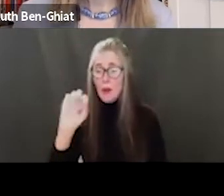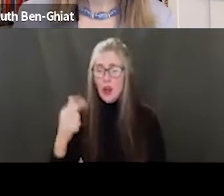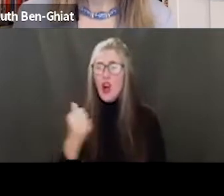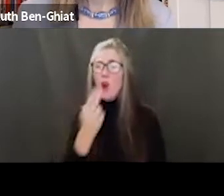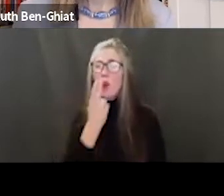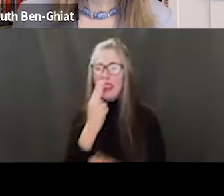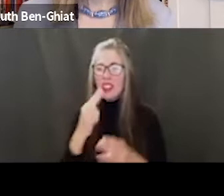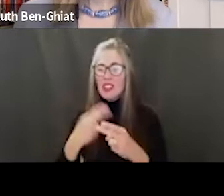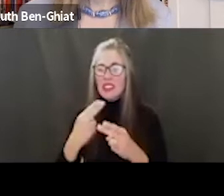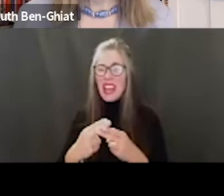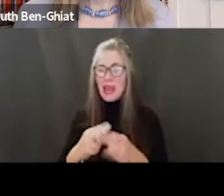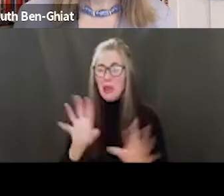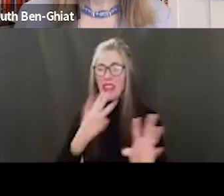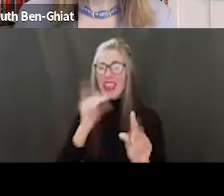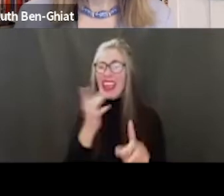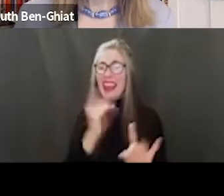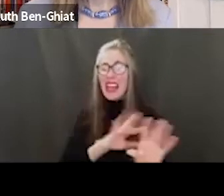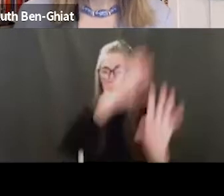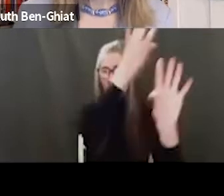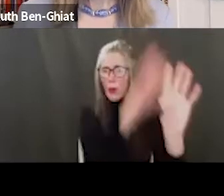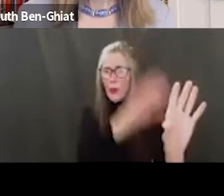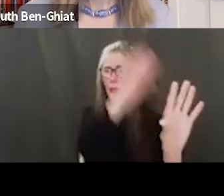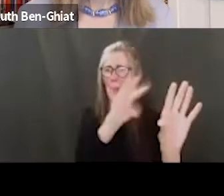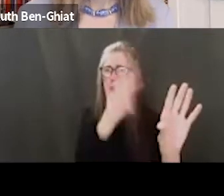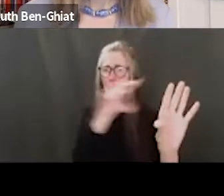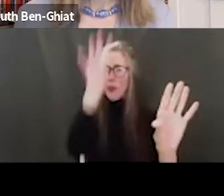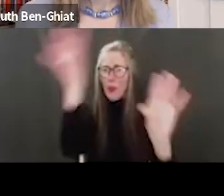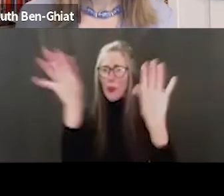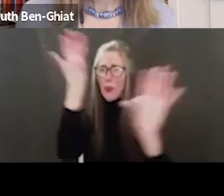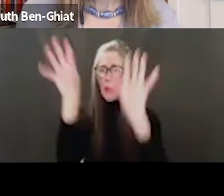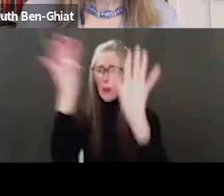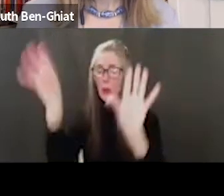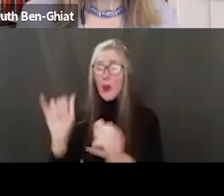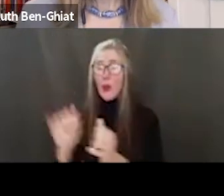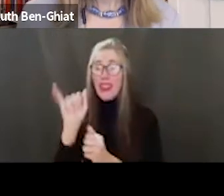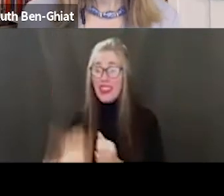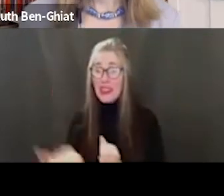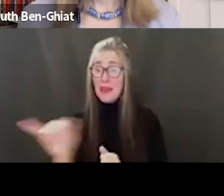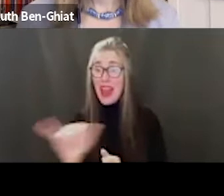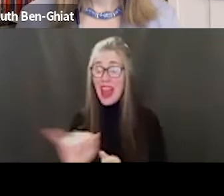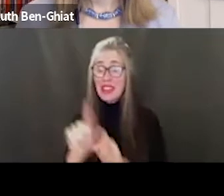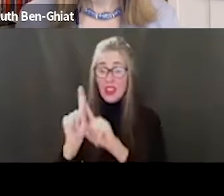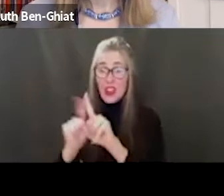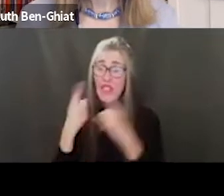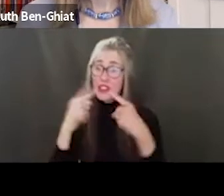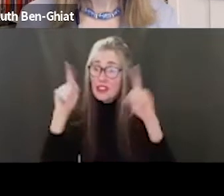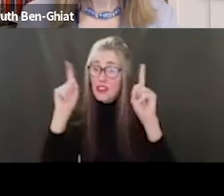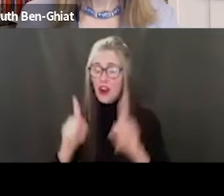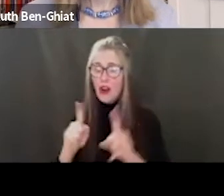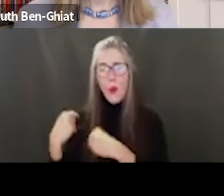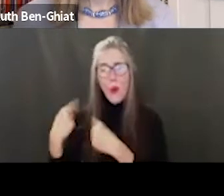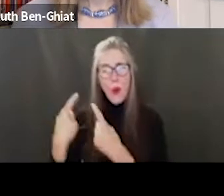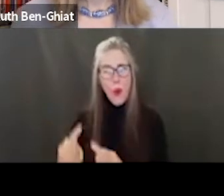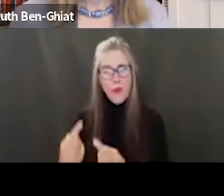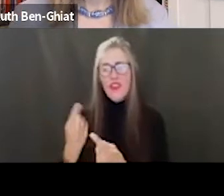has turned politics into an aesthetic experience with him as the star. Over a century, the communication codes